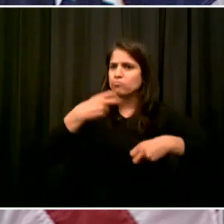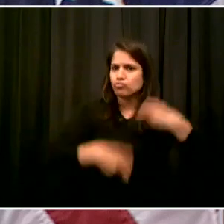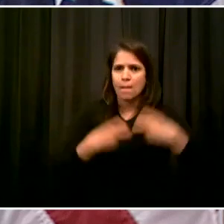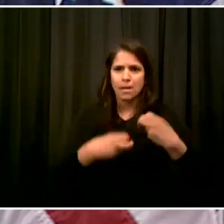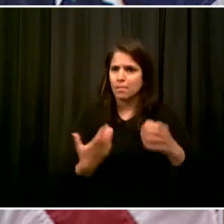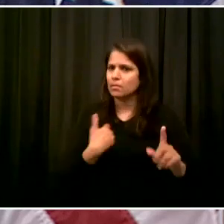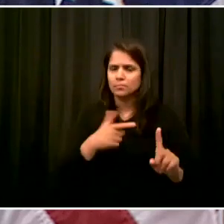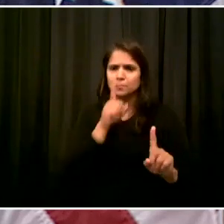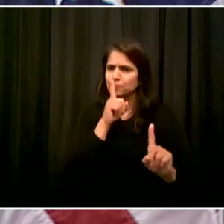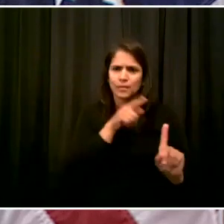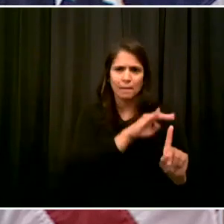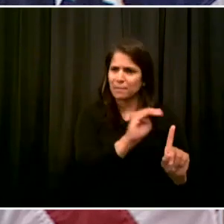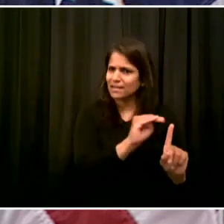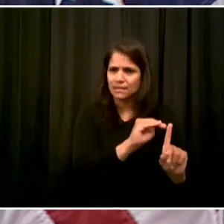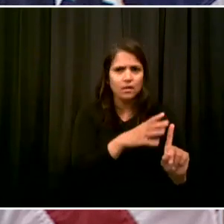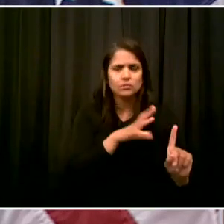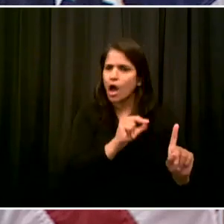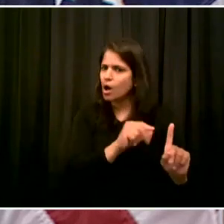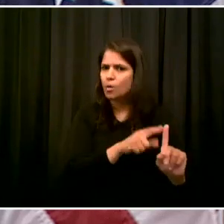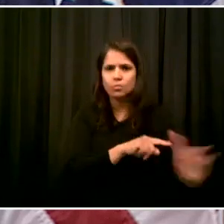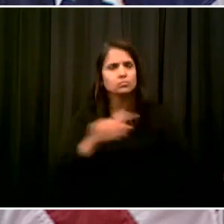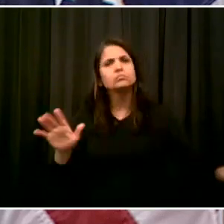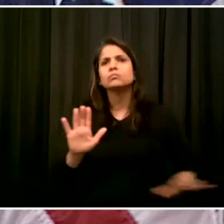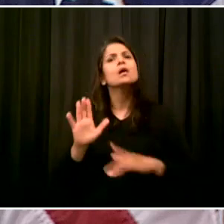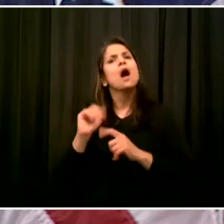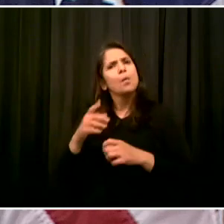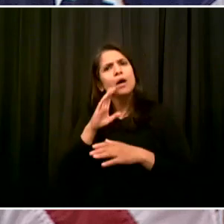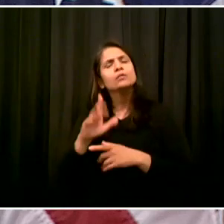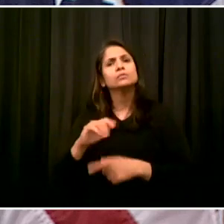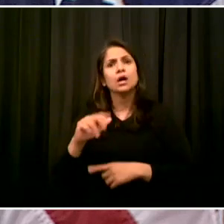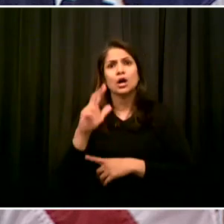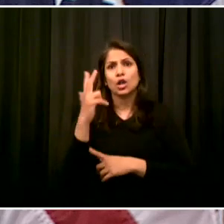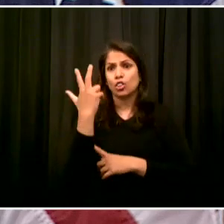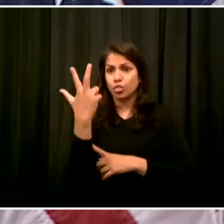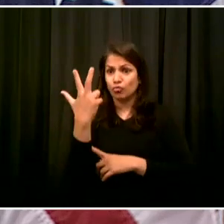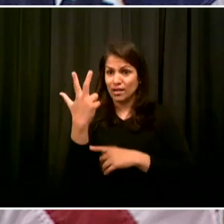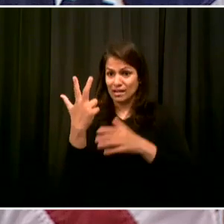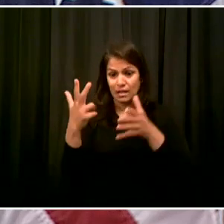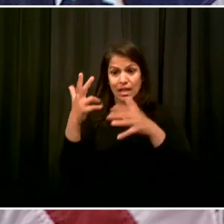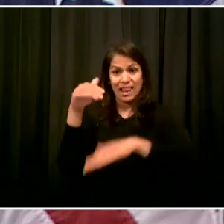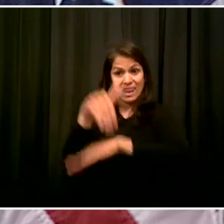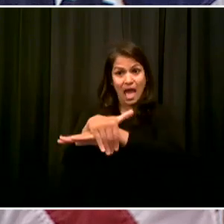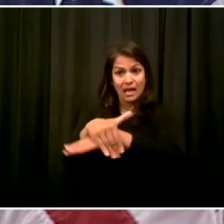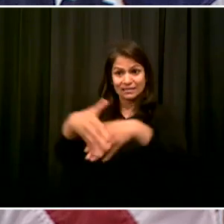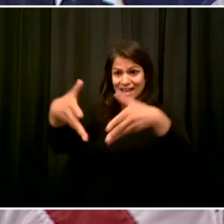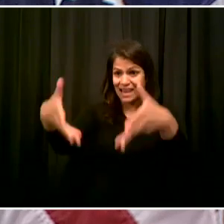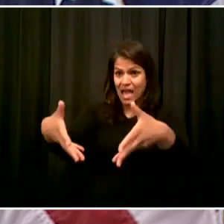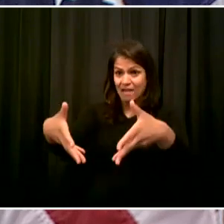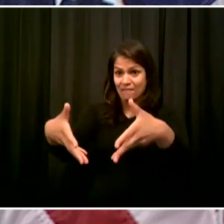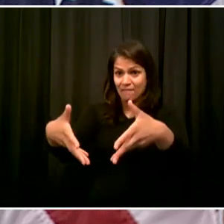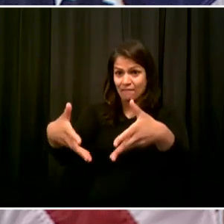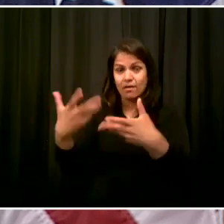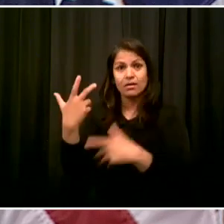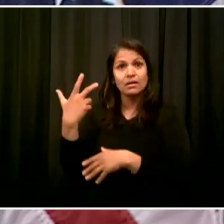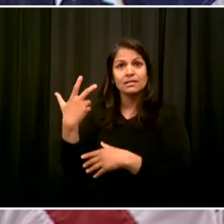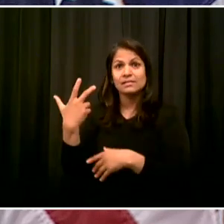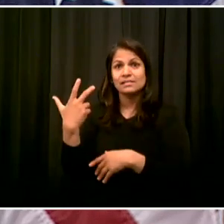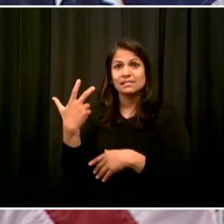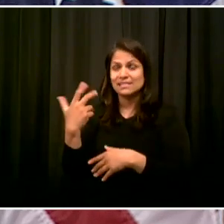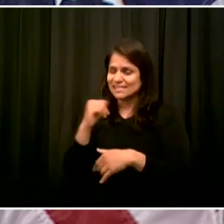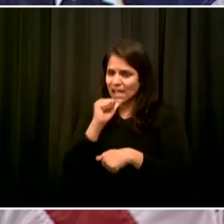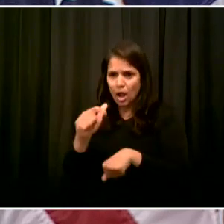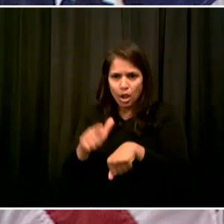is set on getting Monday up and running. So there is your answer. Last question for today. We have Matt Chase from Newsday.